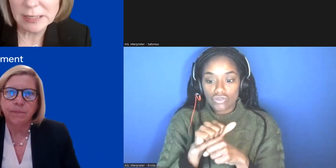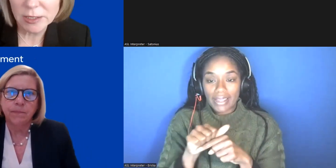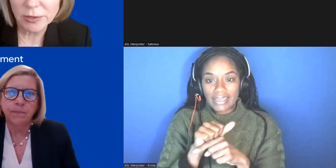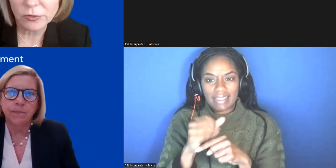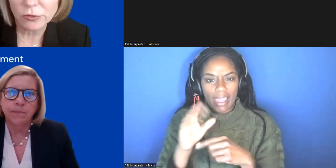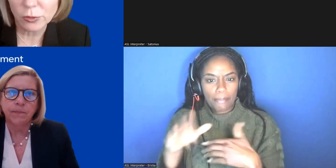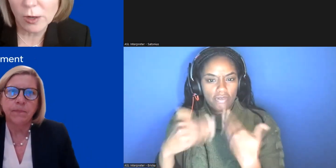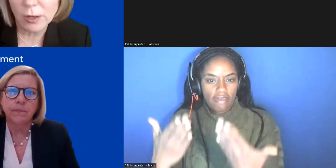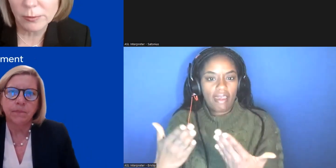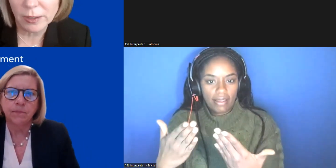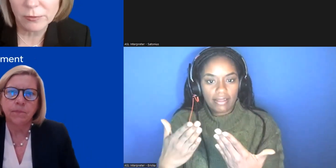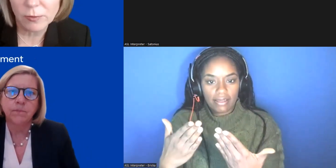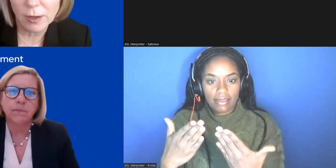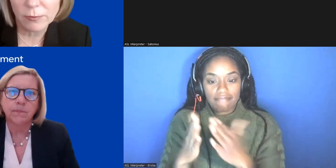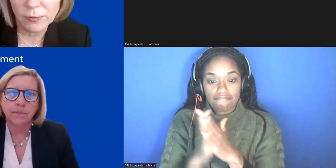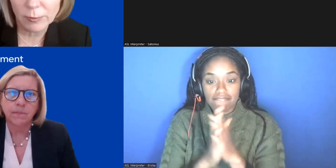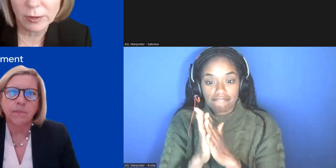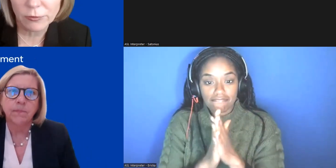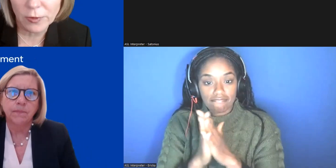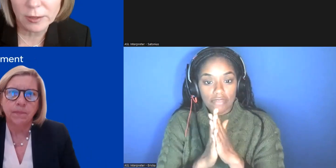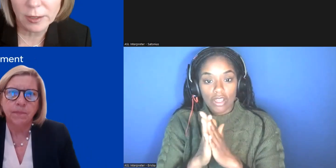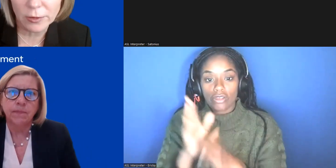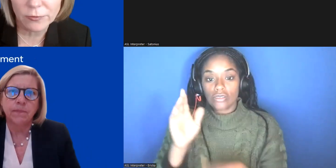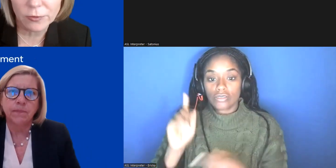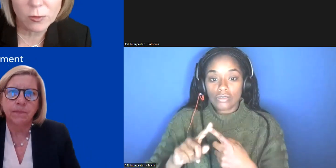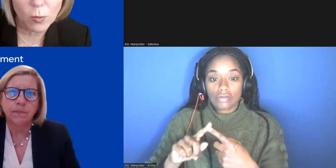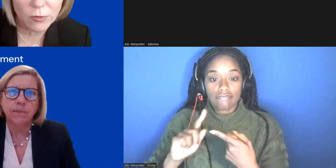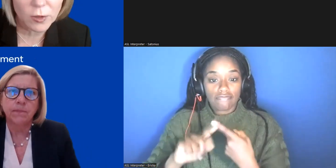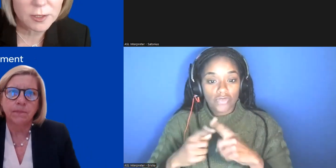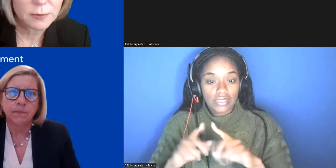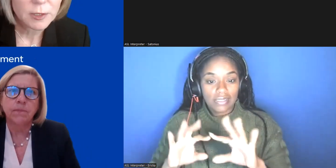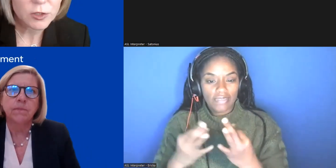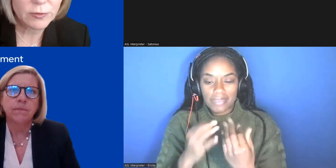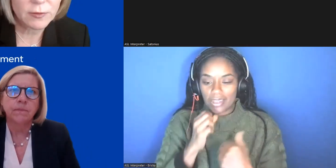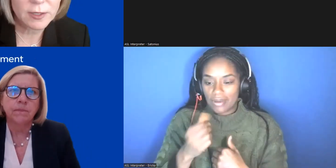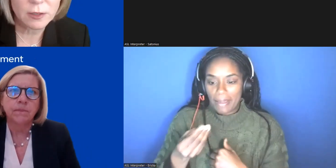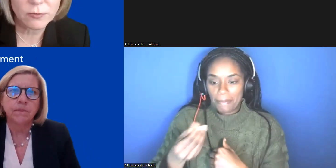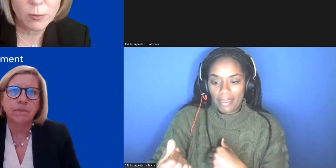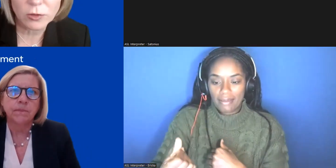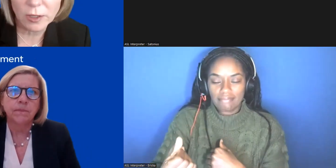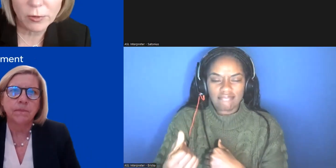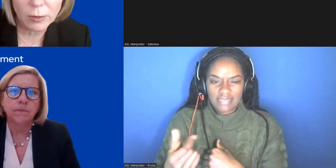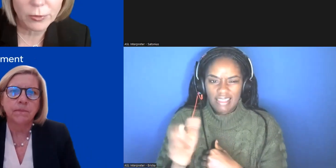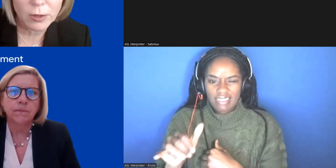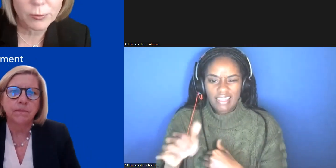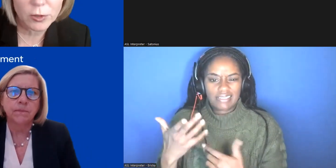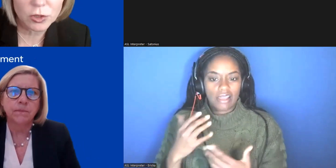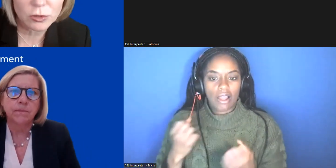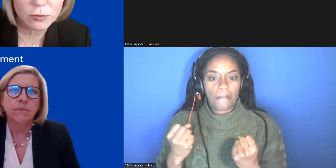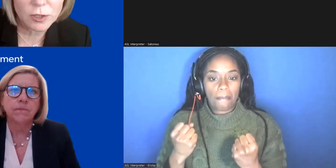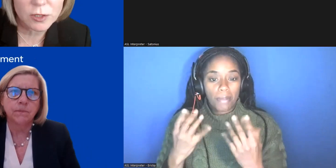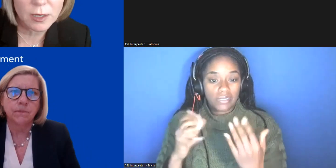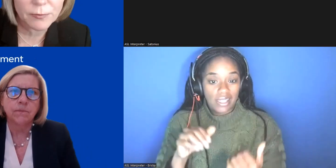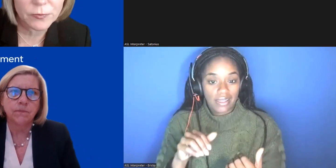providing incentives to our unpaid family and friend caregiver workforce. So I think that's kind of our multi-pronged